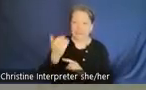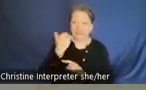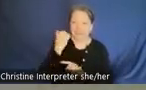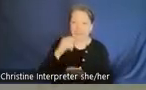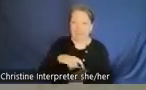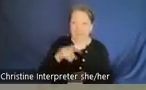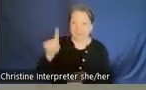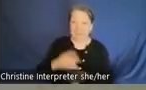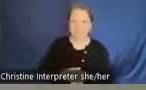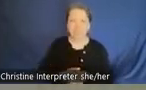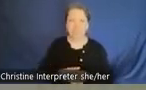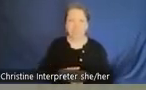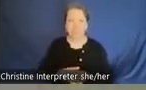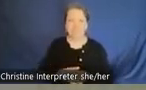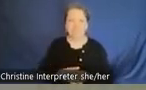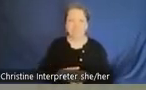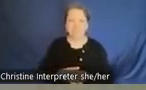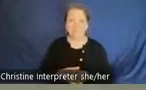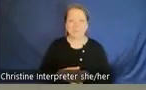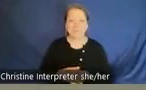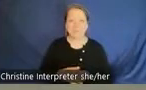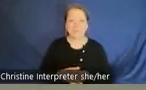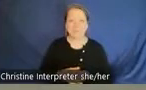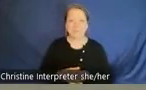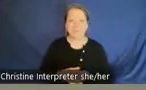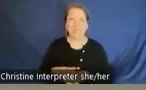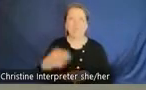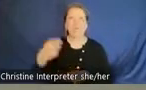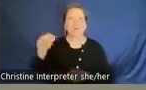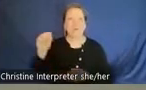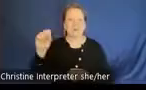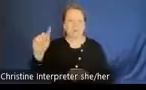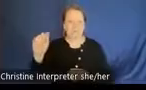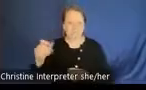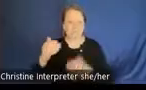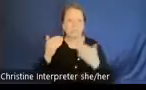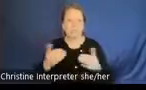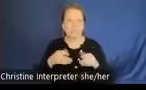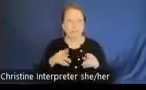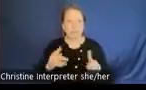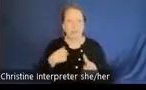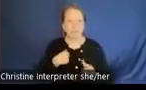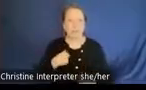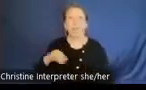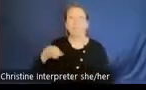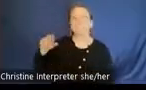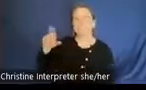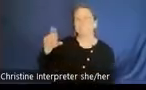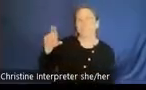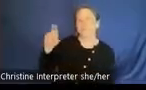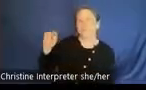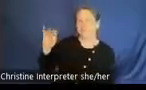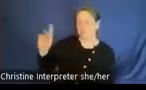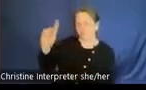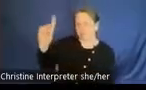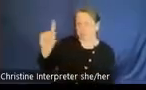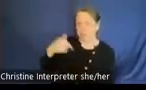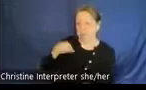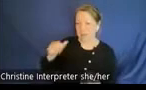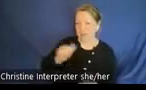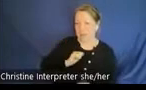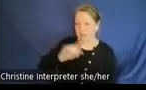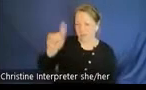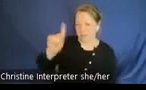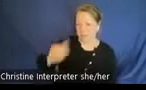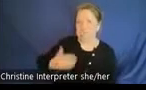that's enabled. The host needs to enable screen sharing. Janis, I think I can actually do it. Hold on just 1 second. Thank